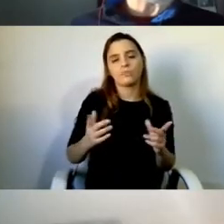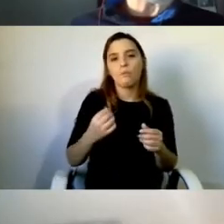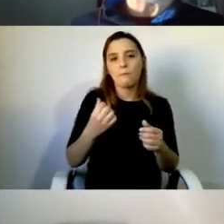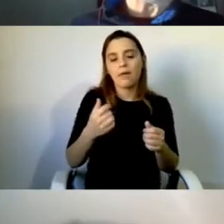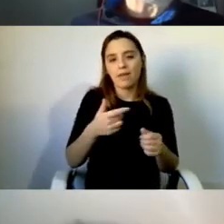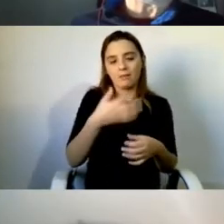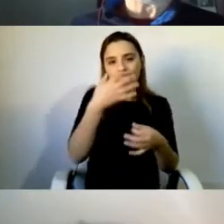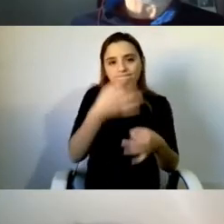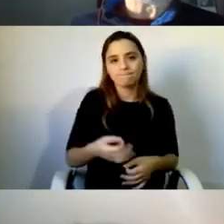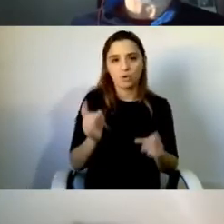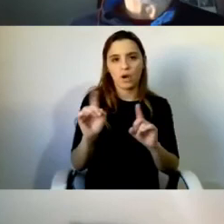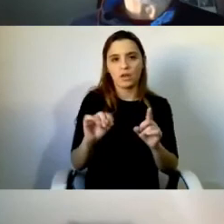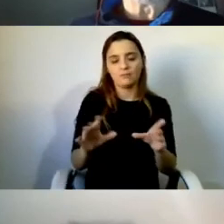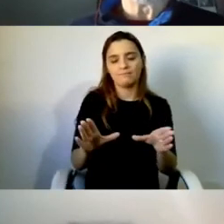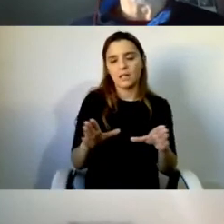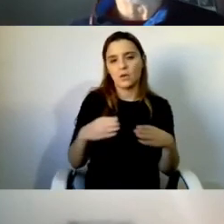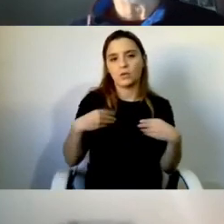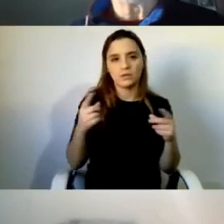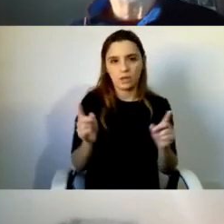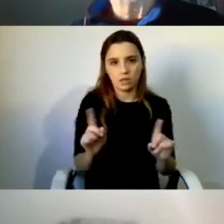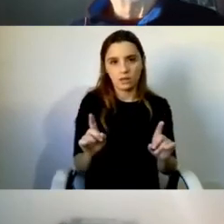acceptable for many people.